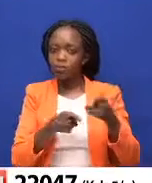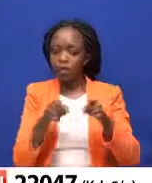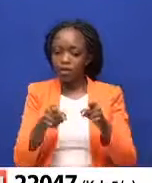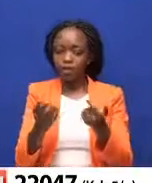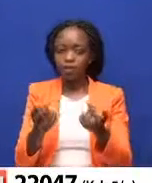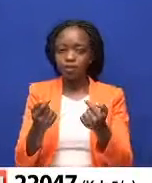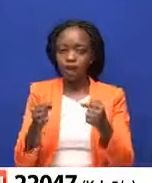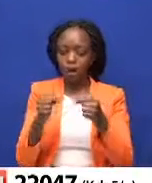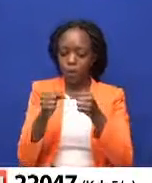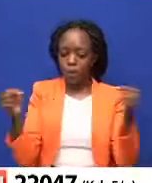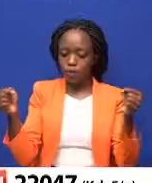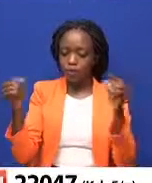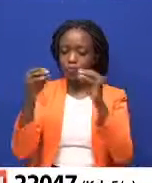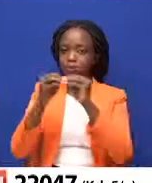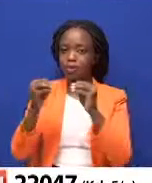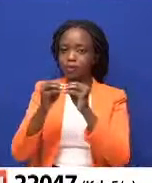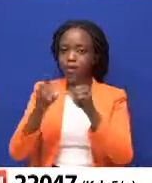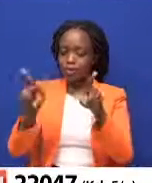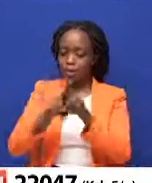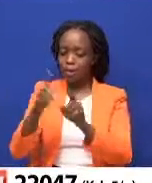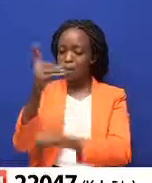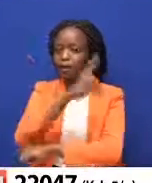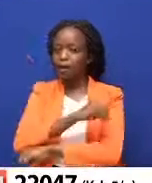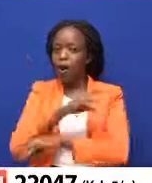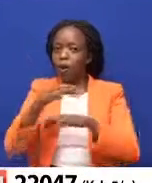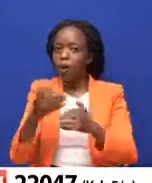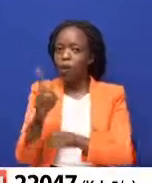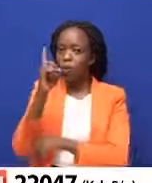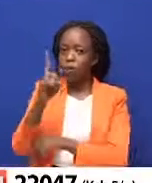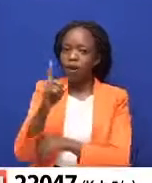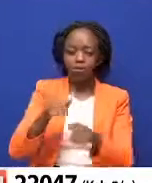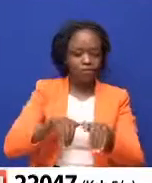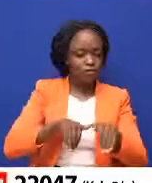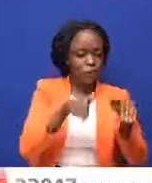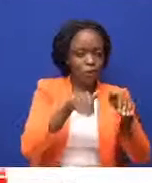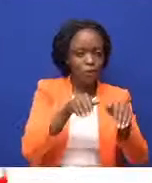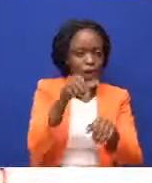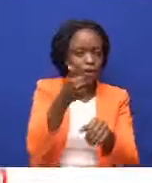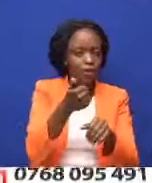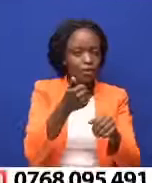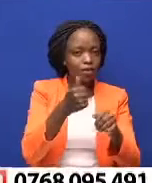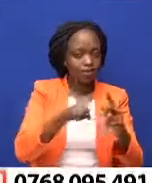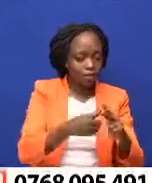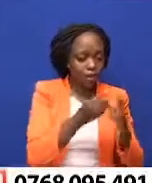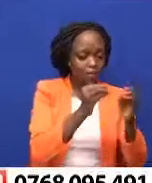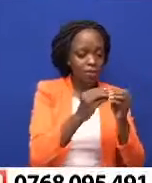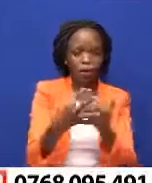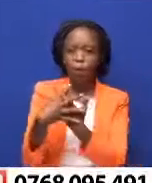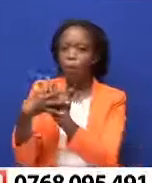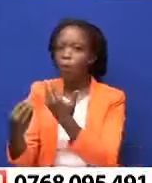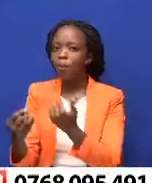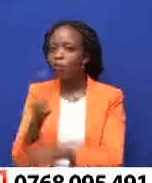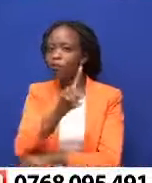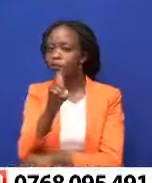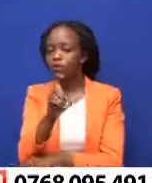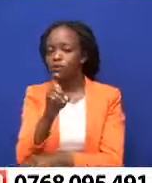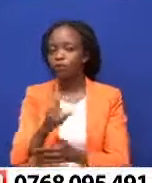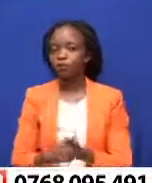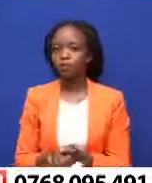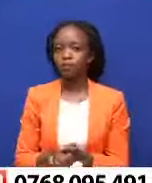neck meetings were happening on the same day, or one was a reaction to the other? Just to be clear.